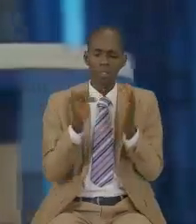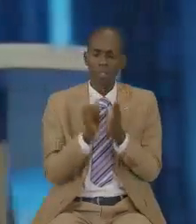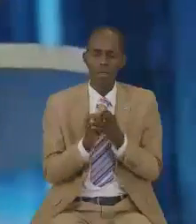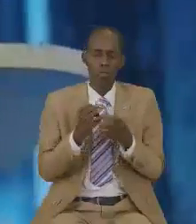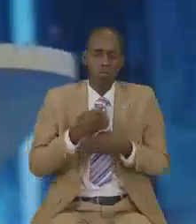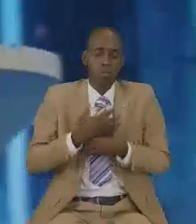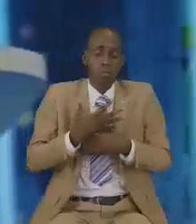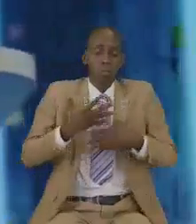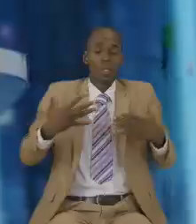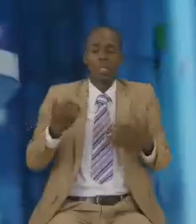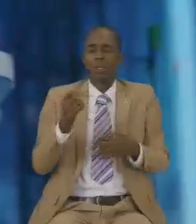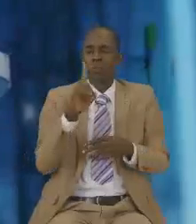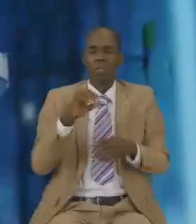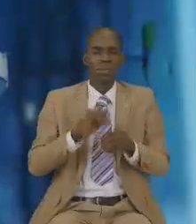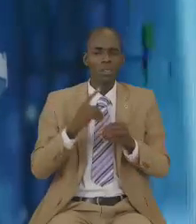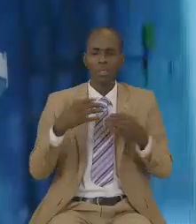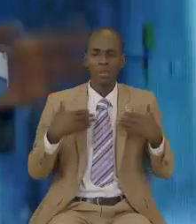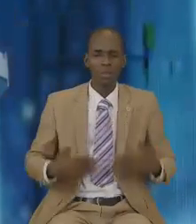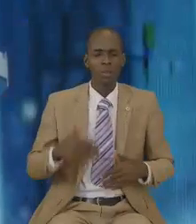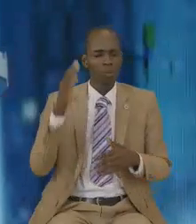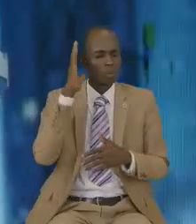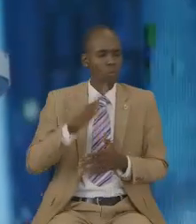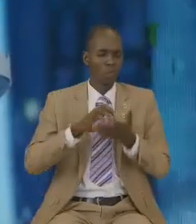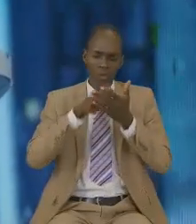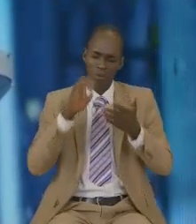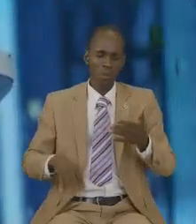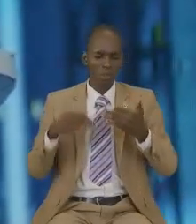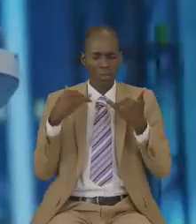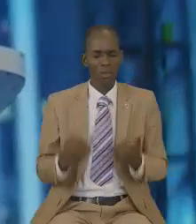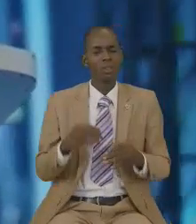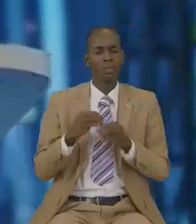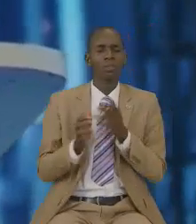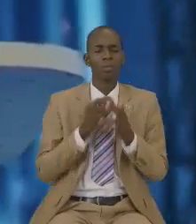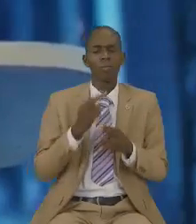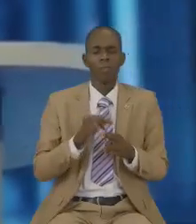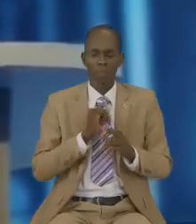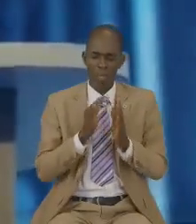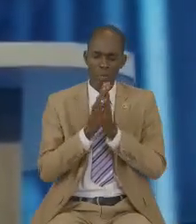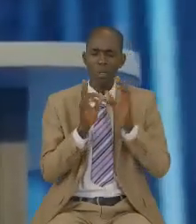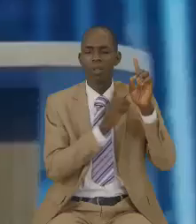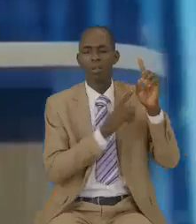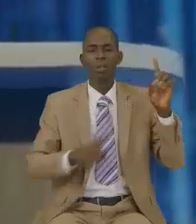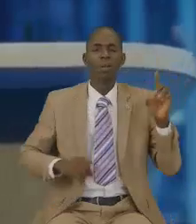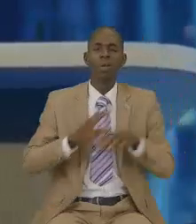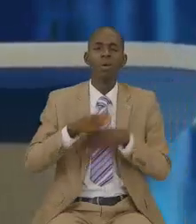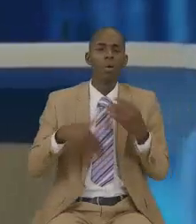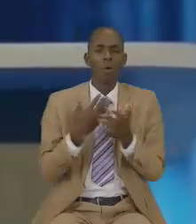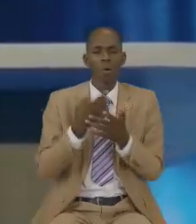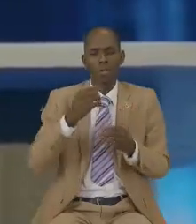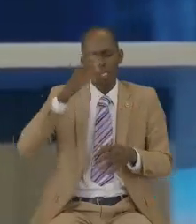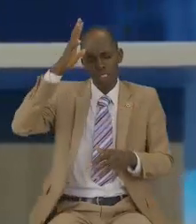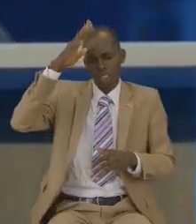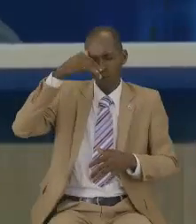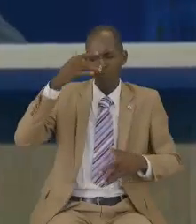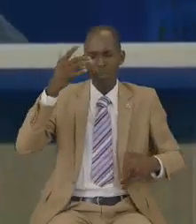swelling anywhere in the body will vanish away right now. I pray, Lord, that all the incurable